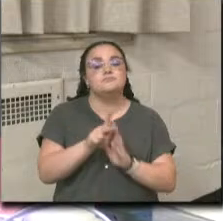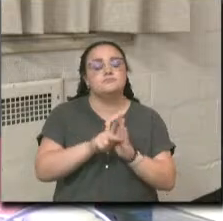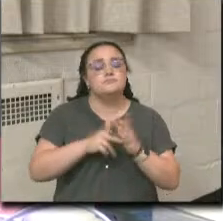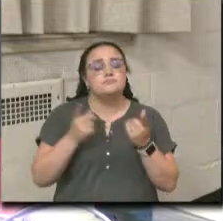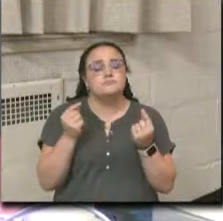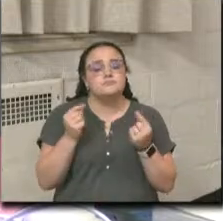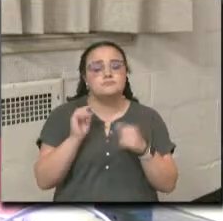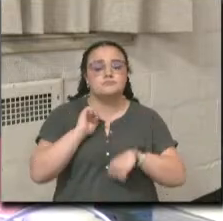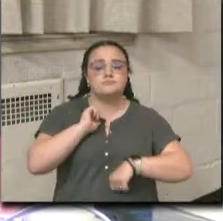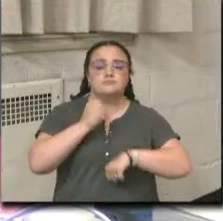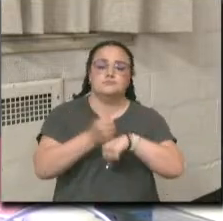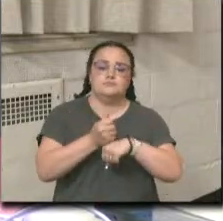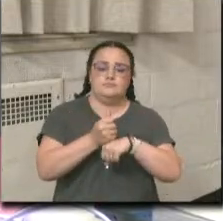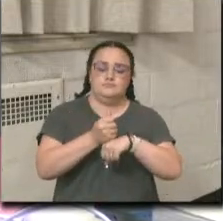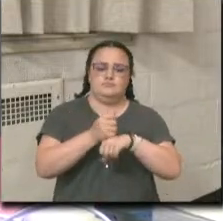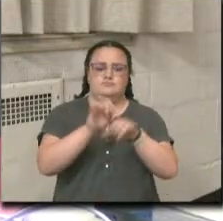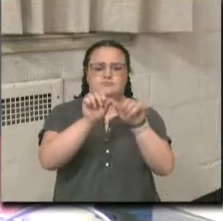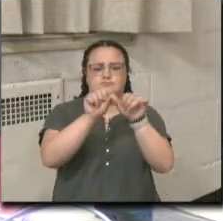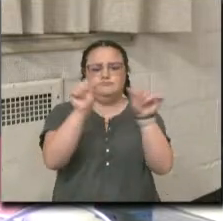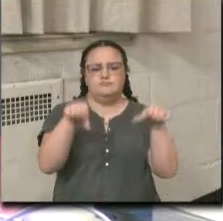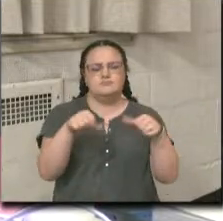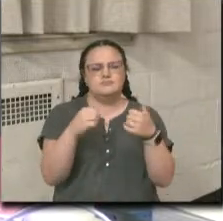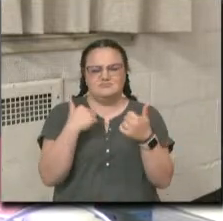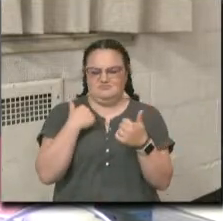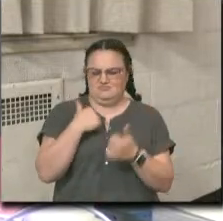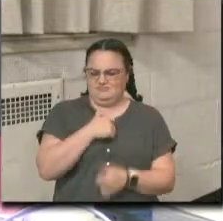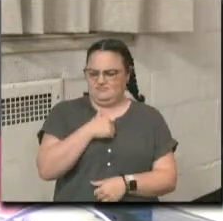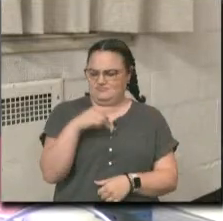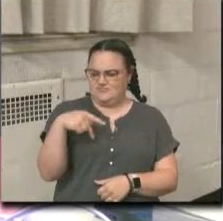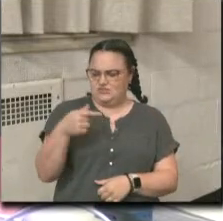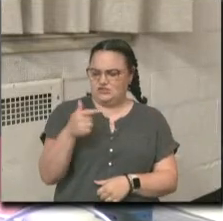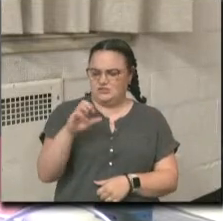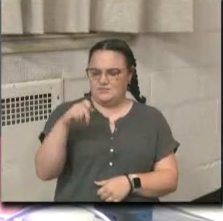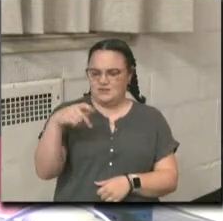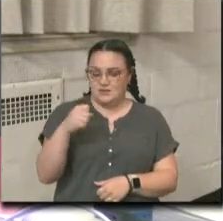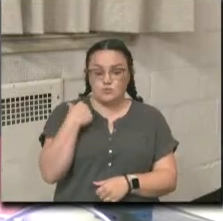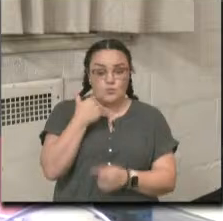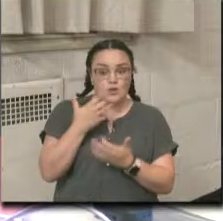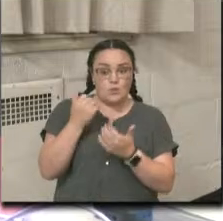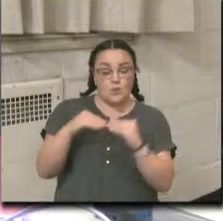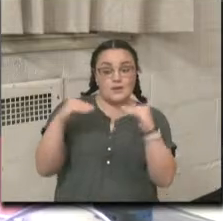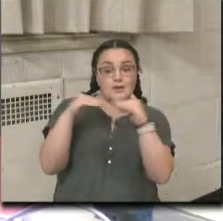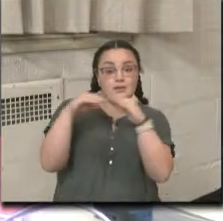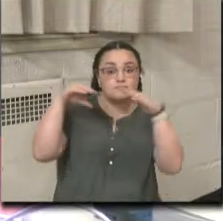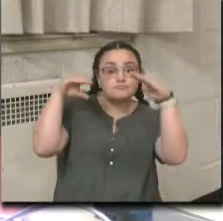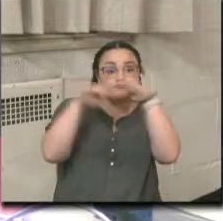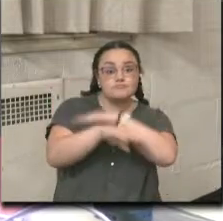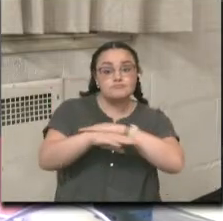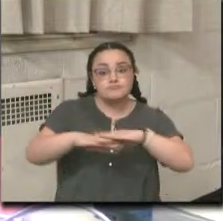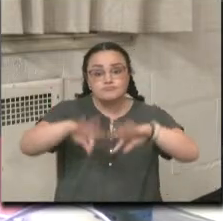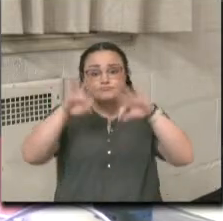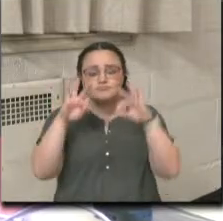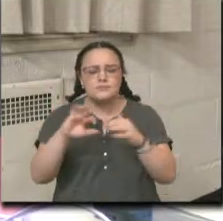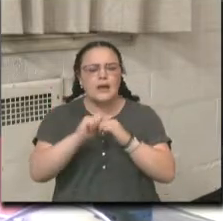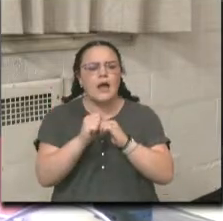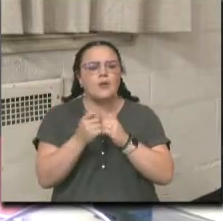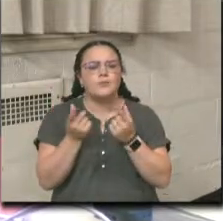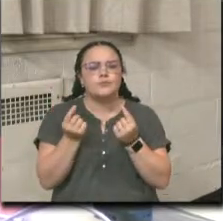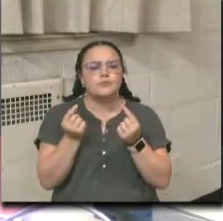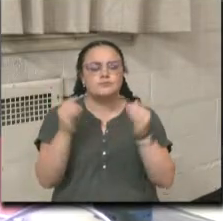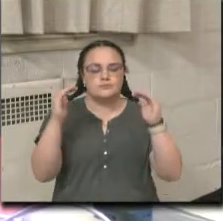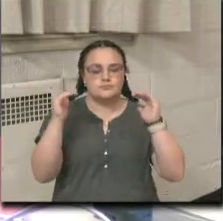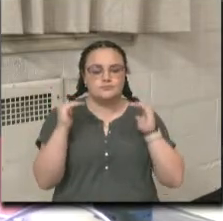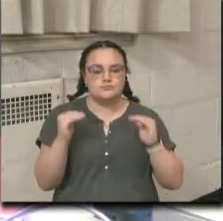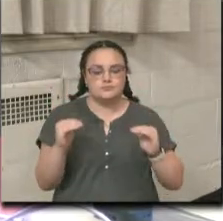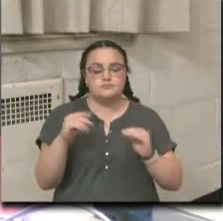provide a framework that outlines what steps PGCPS must take to meet the desired outcome of achieving equity and excellence in education. Item